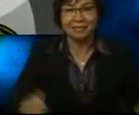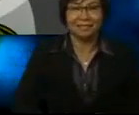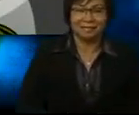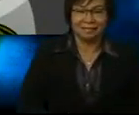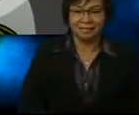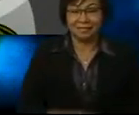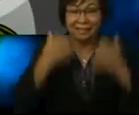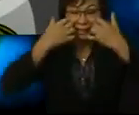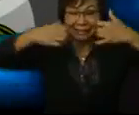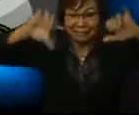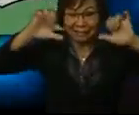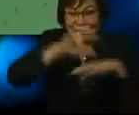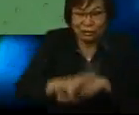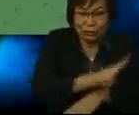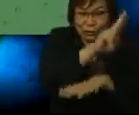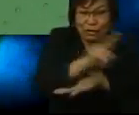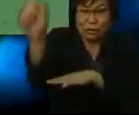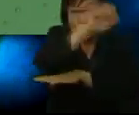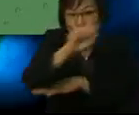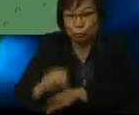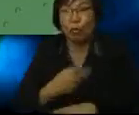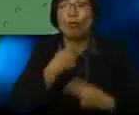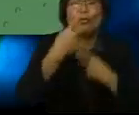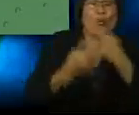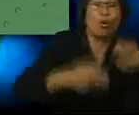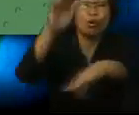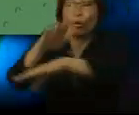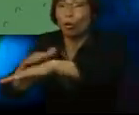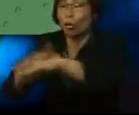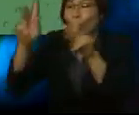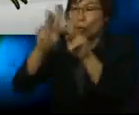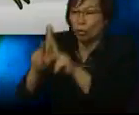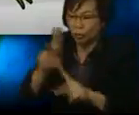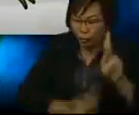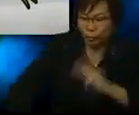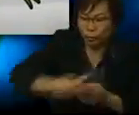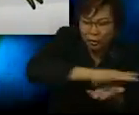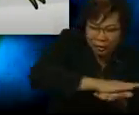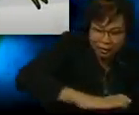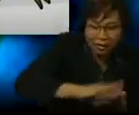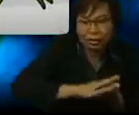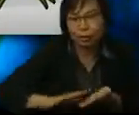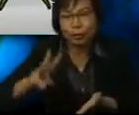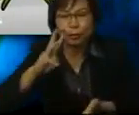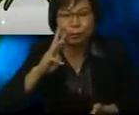Excellent! And using his superpower voice, he called the village people to clean the water.